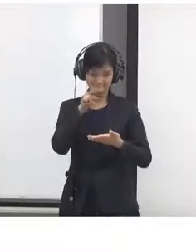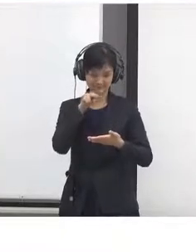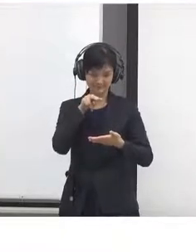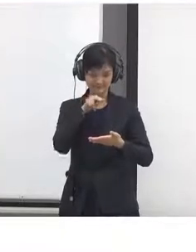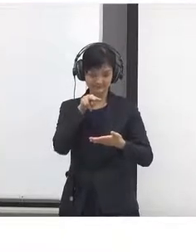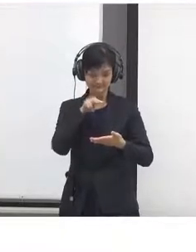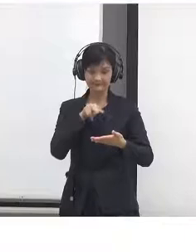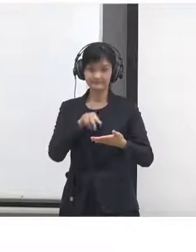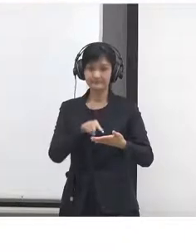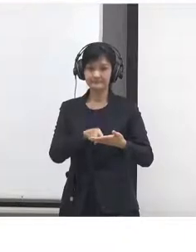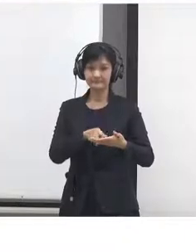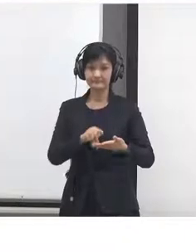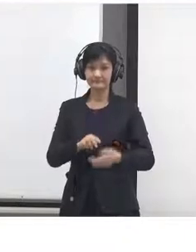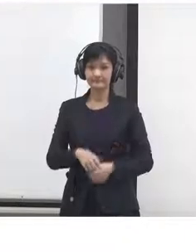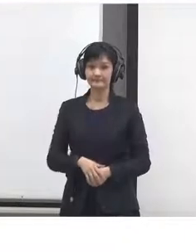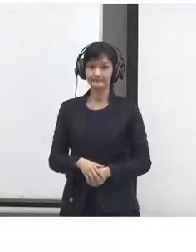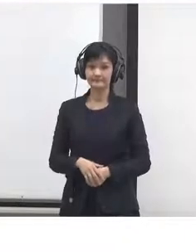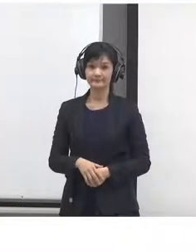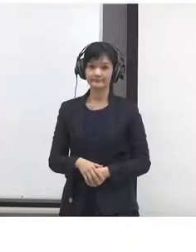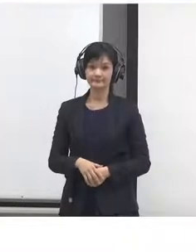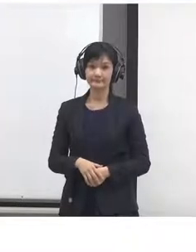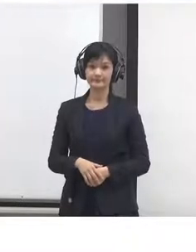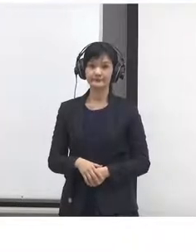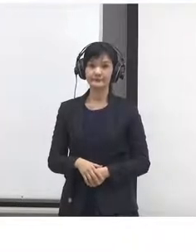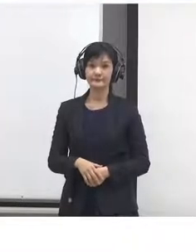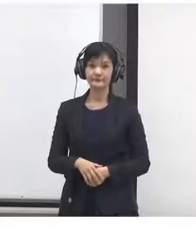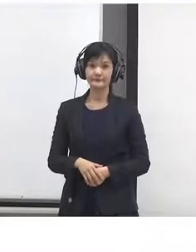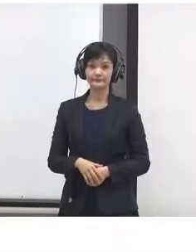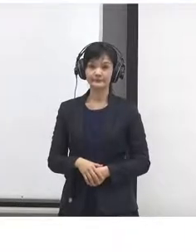Oh, and in our project, we also have, since